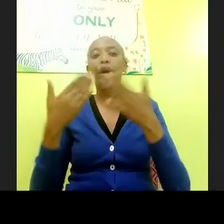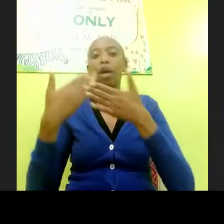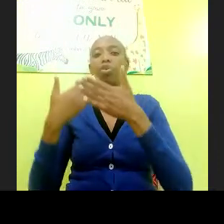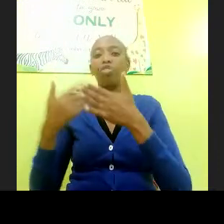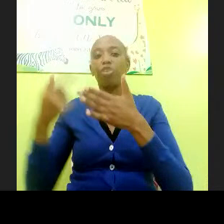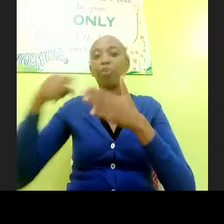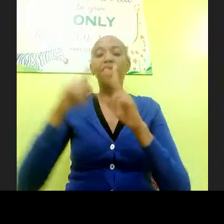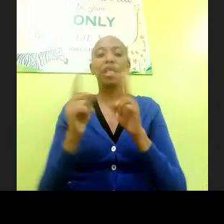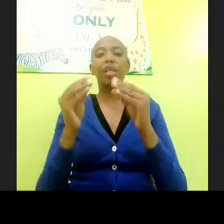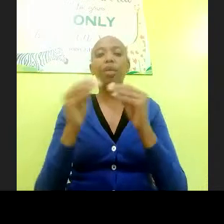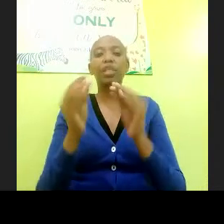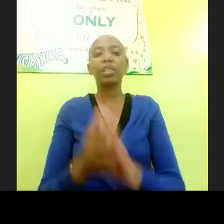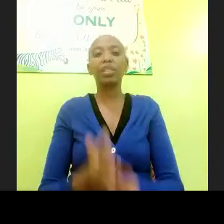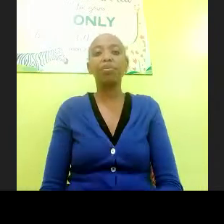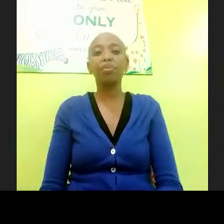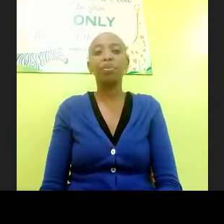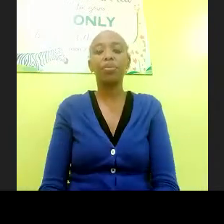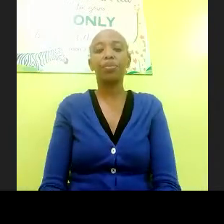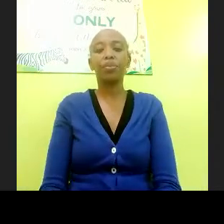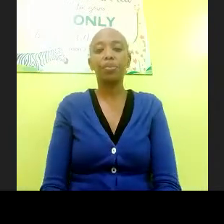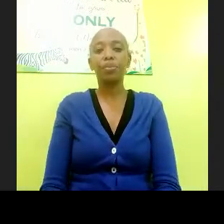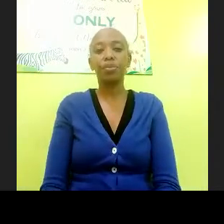session.